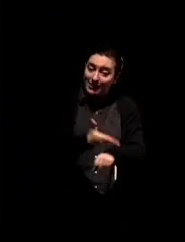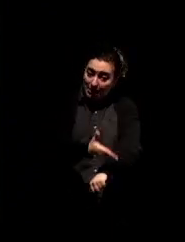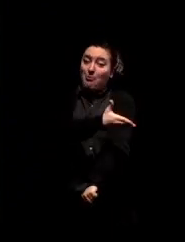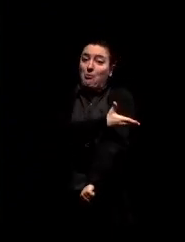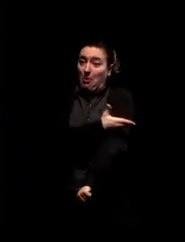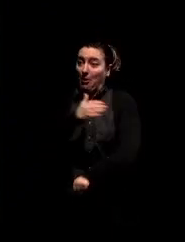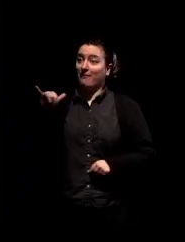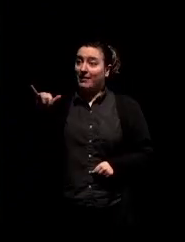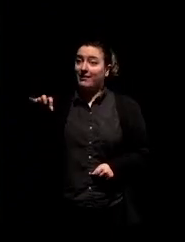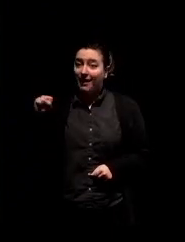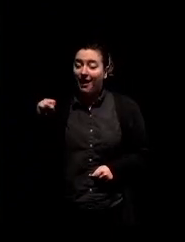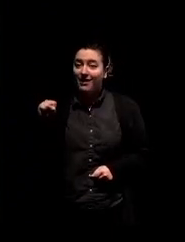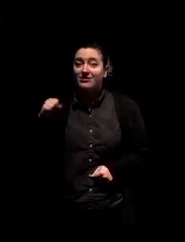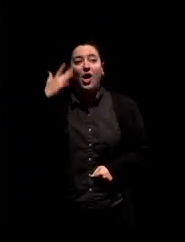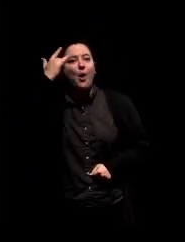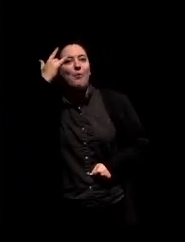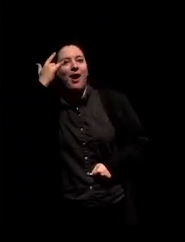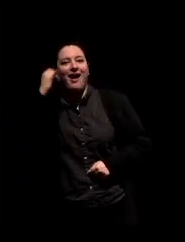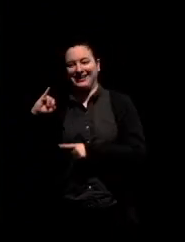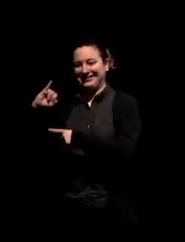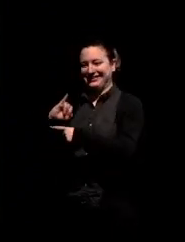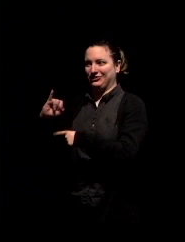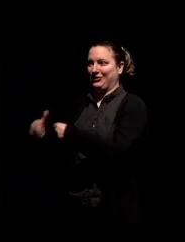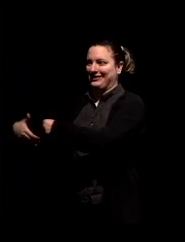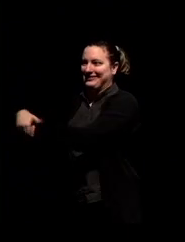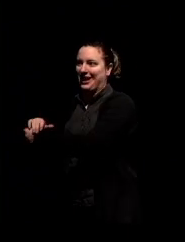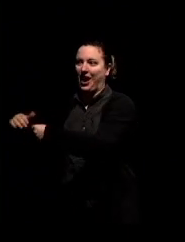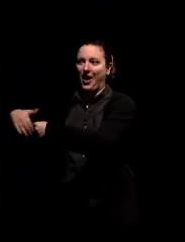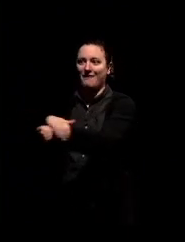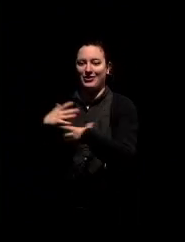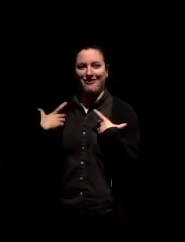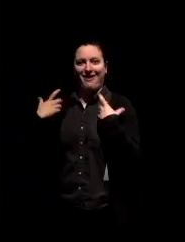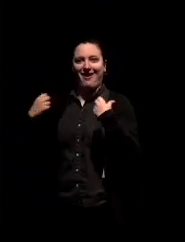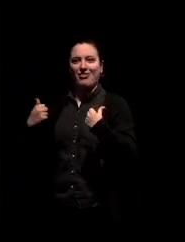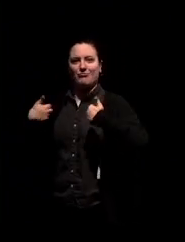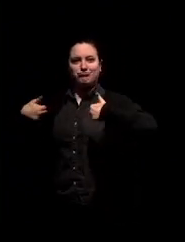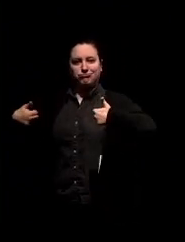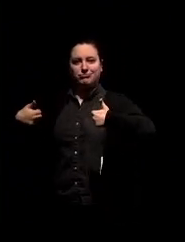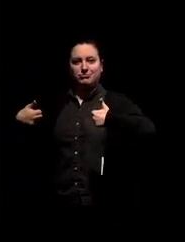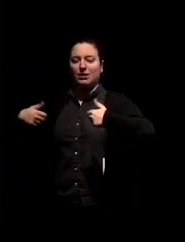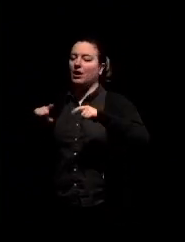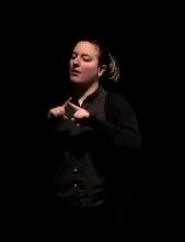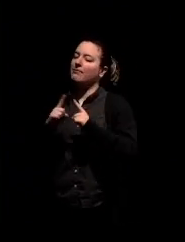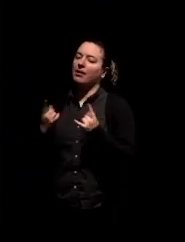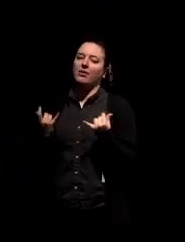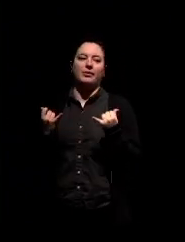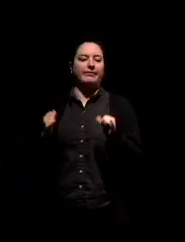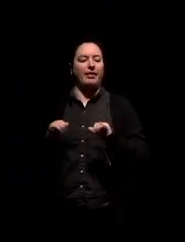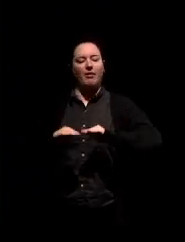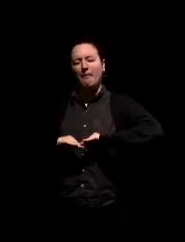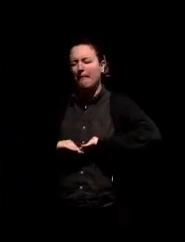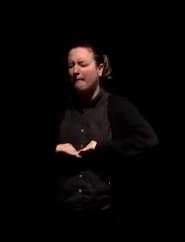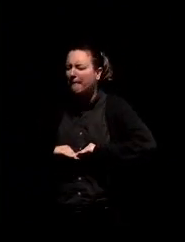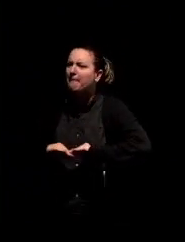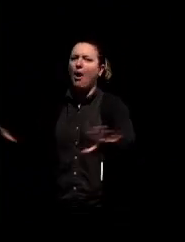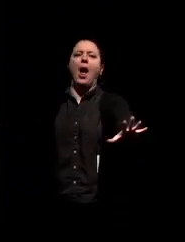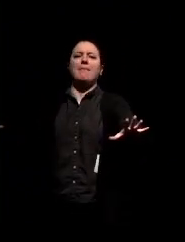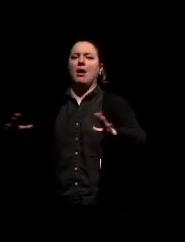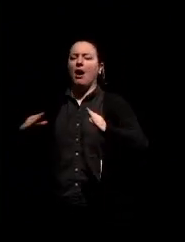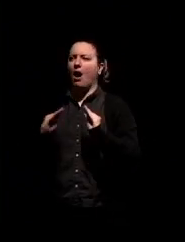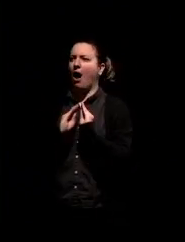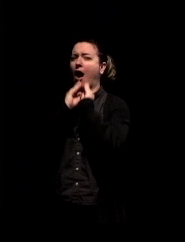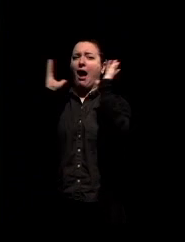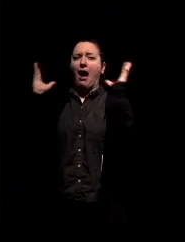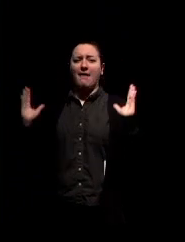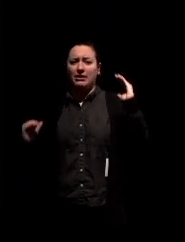to care for LGBTQ populations, but we still have rampant and wide LGBTQ health disparities in mental